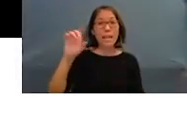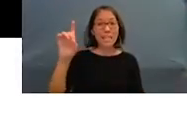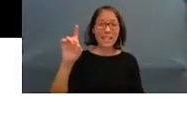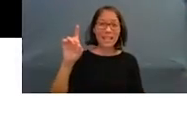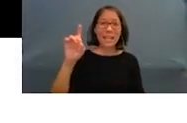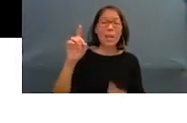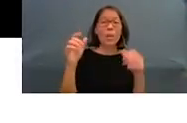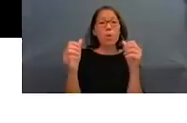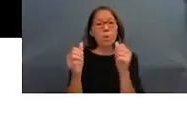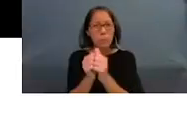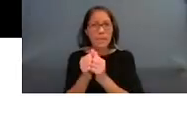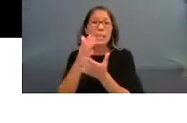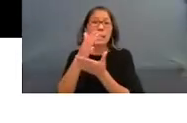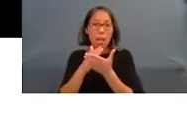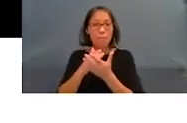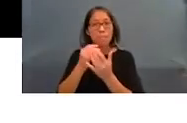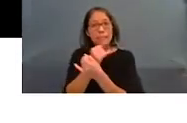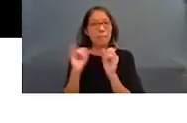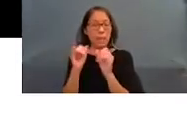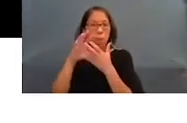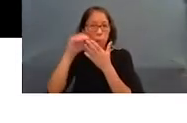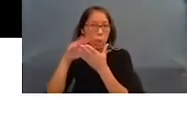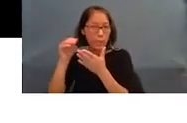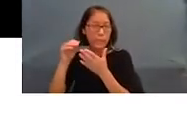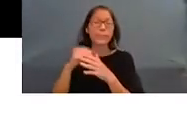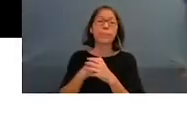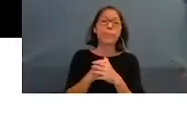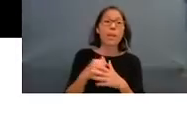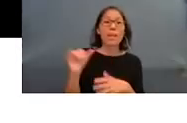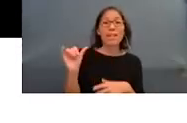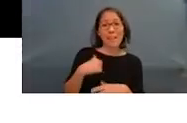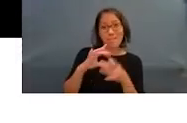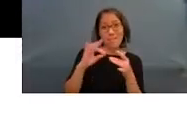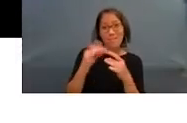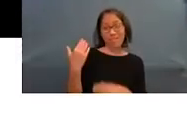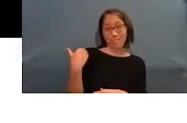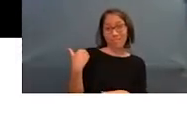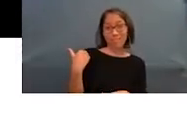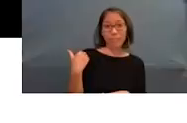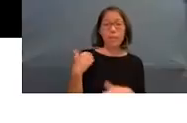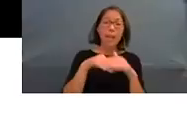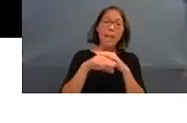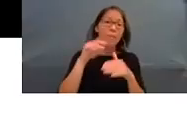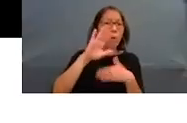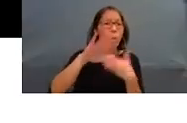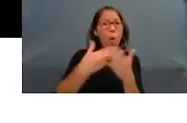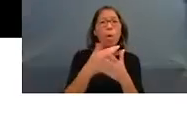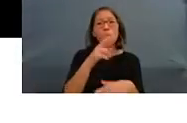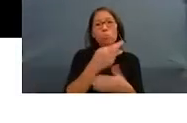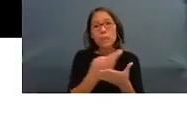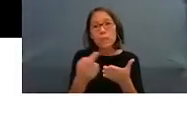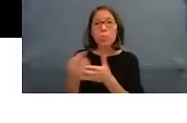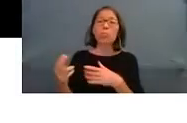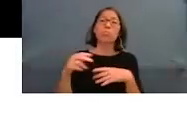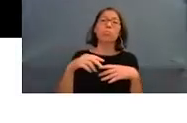with periods of self-paced independent learning. And as I mentioned before, access to all of the resources, the textbooks,